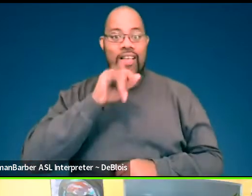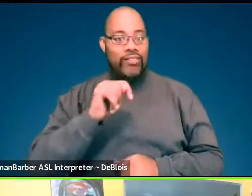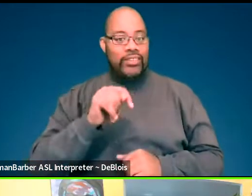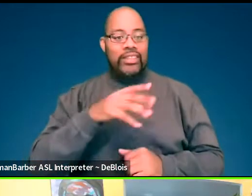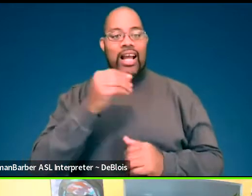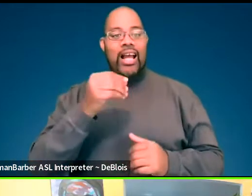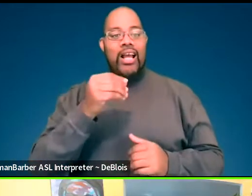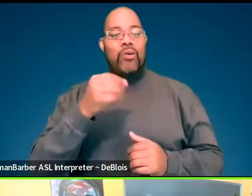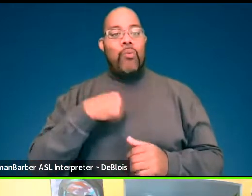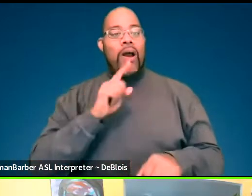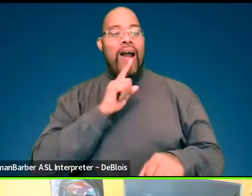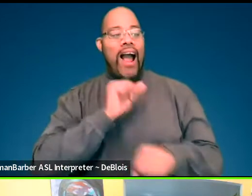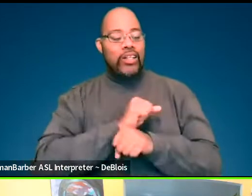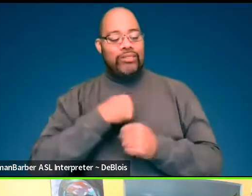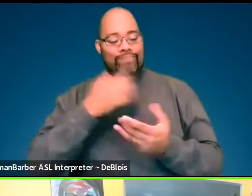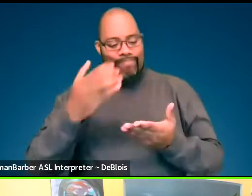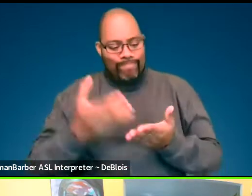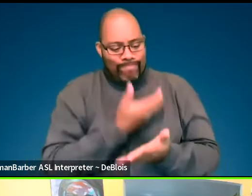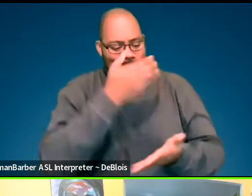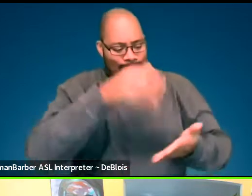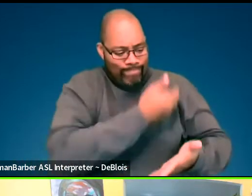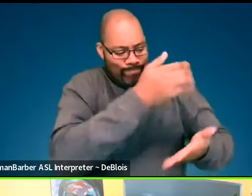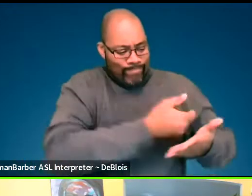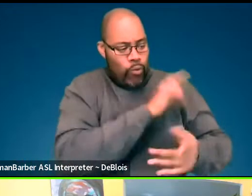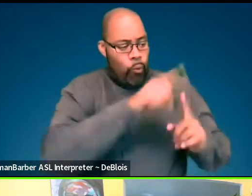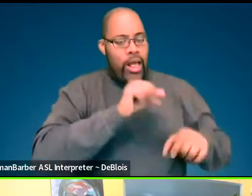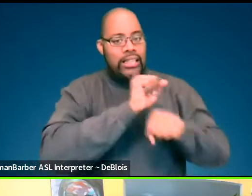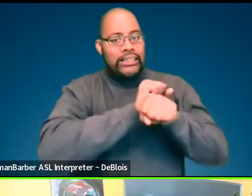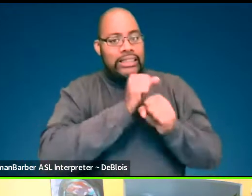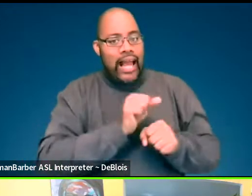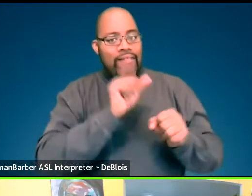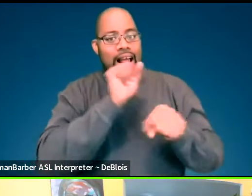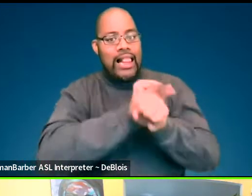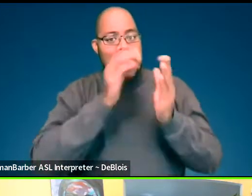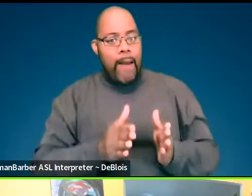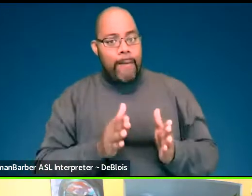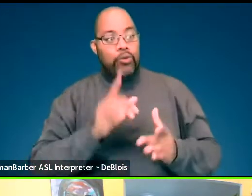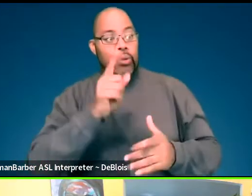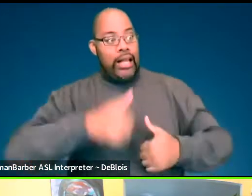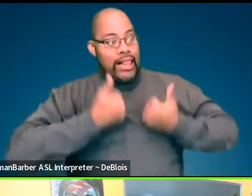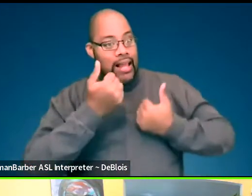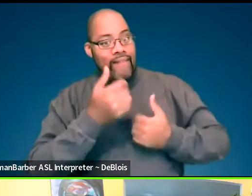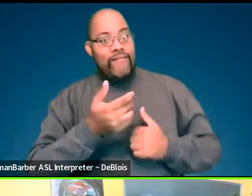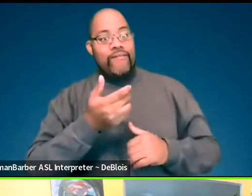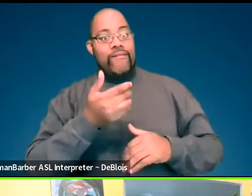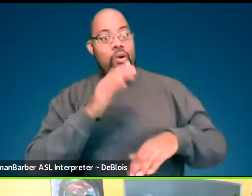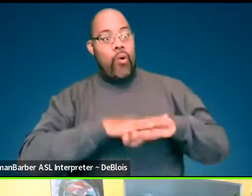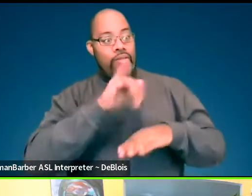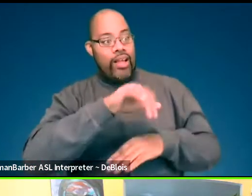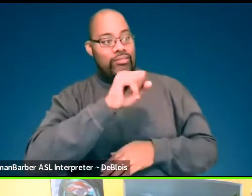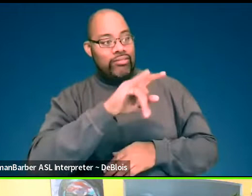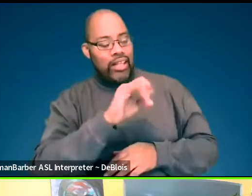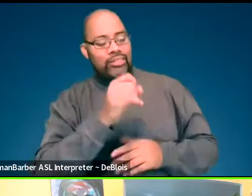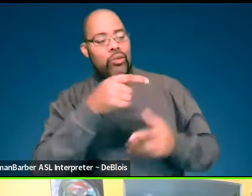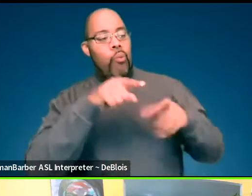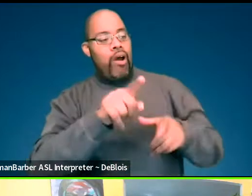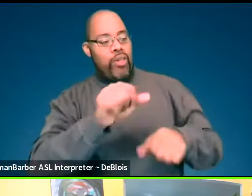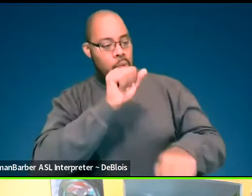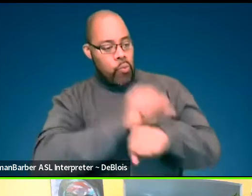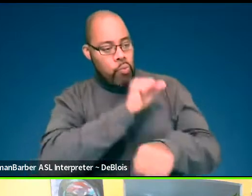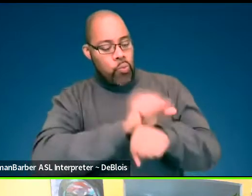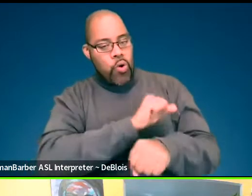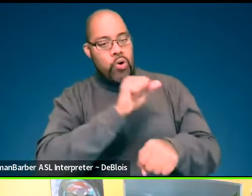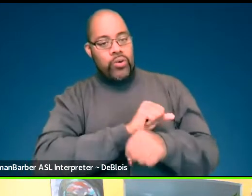And we're actually excavating where the enslaved laborers lived on that site while they labored in